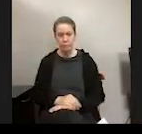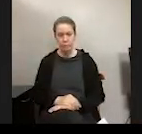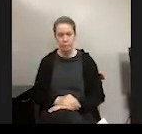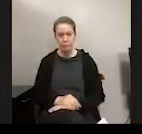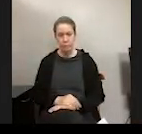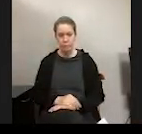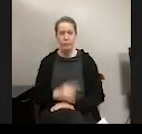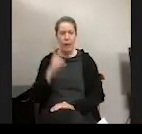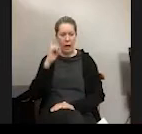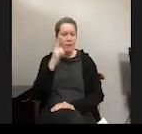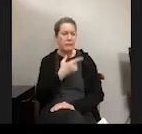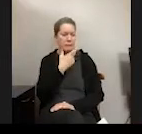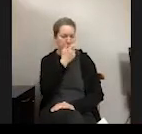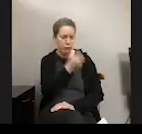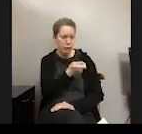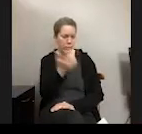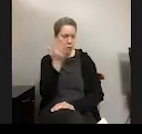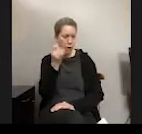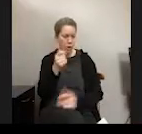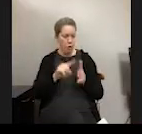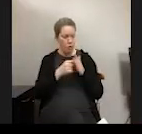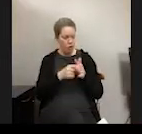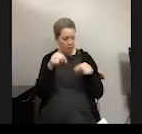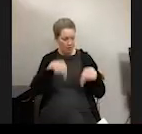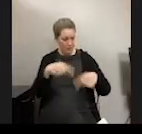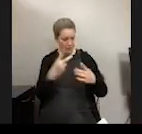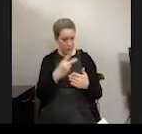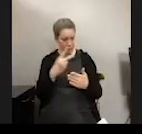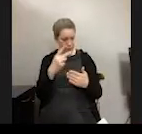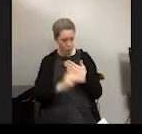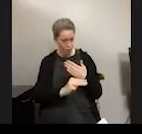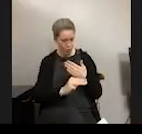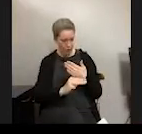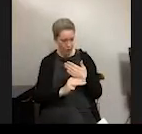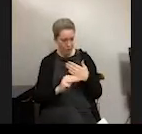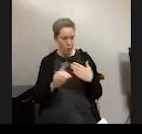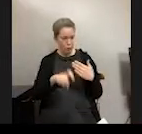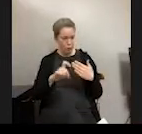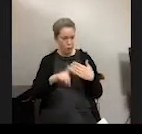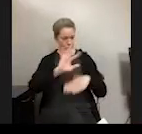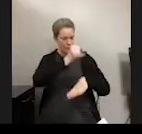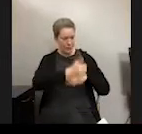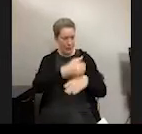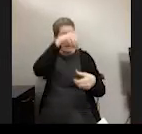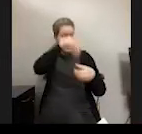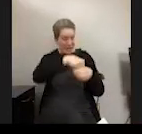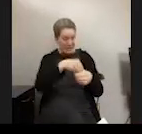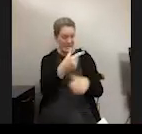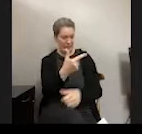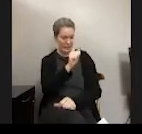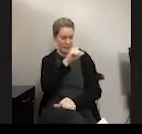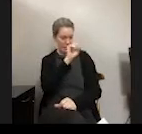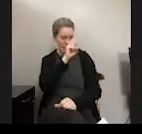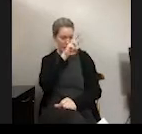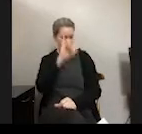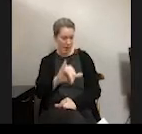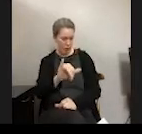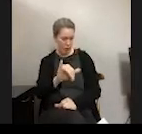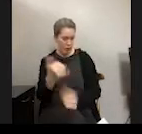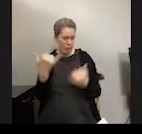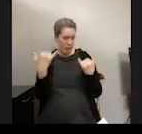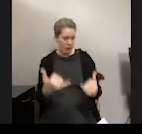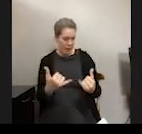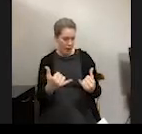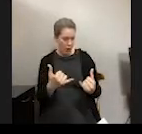this project was contextualized within a gallery, and now you're offering it to people who necessarily won't enter this white box of a